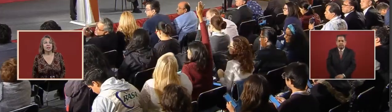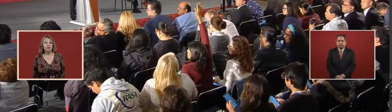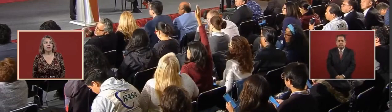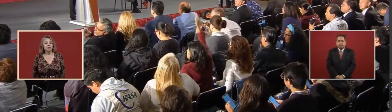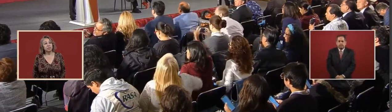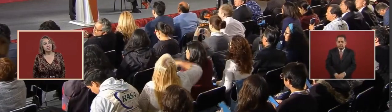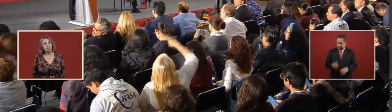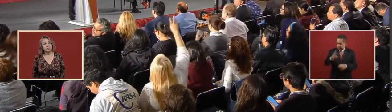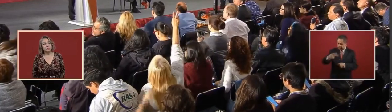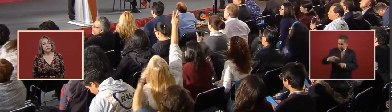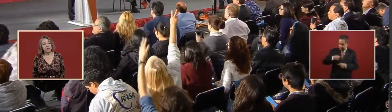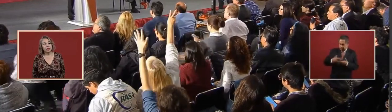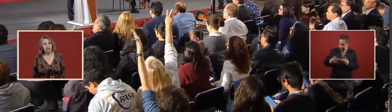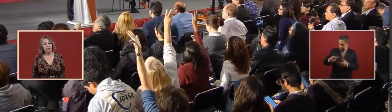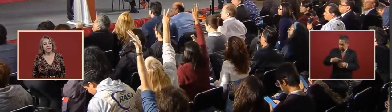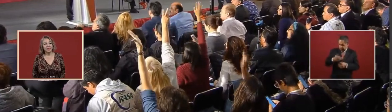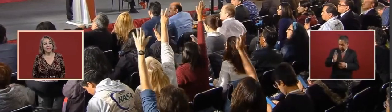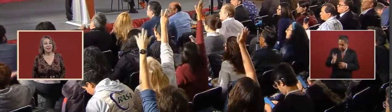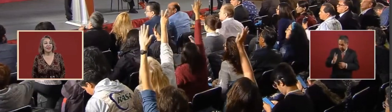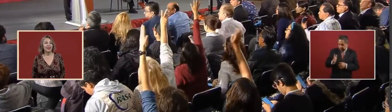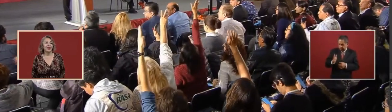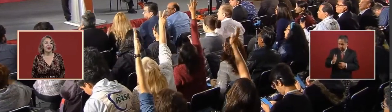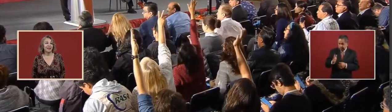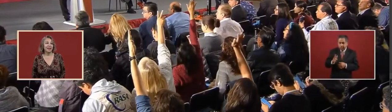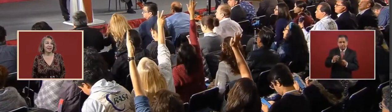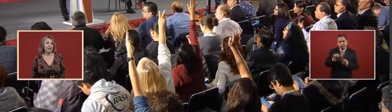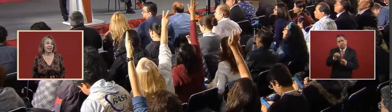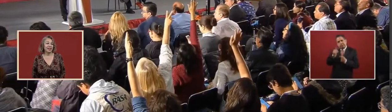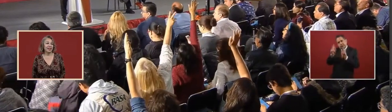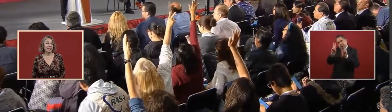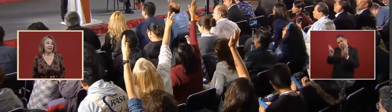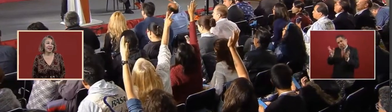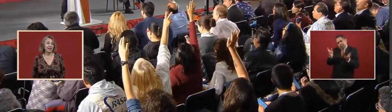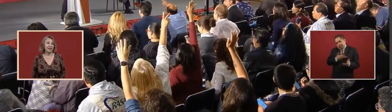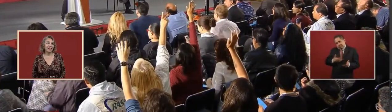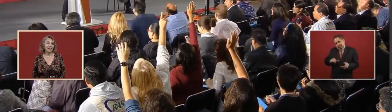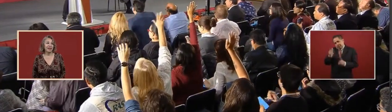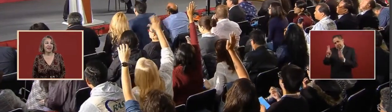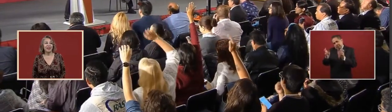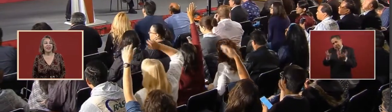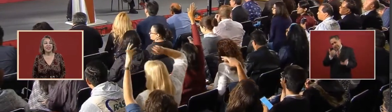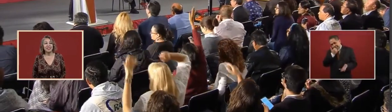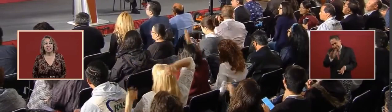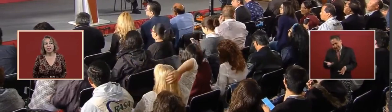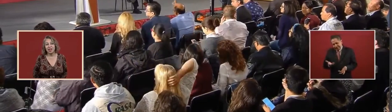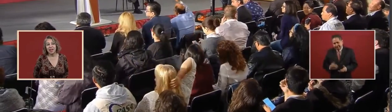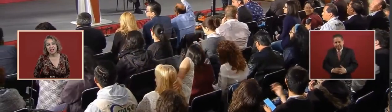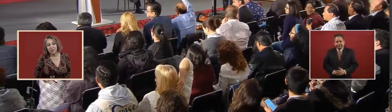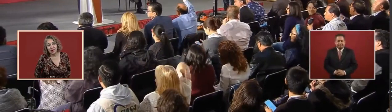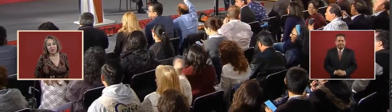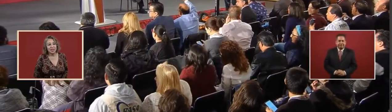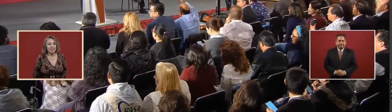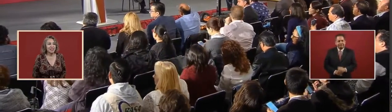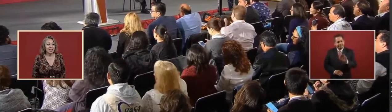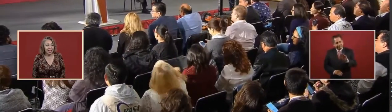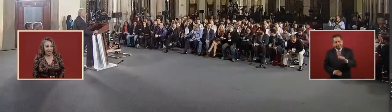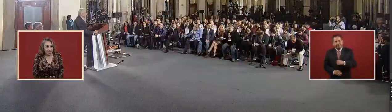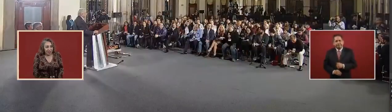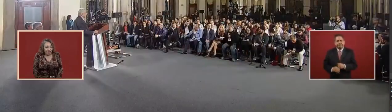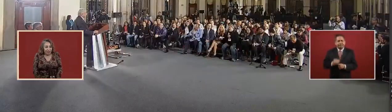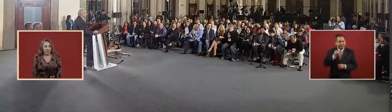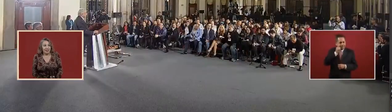pero tú ya preguntaste ahora, ¿verdad? Era otro tema, presidente. Bueno. He says, you already asked one question